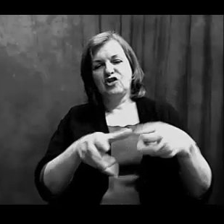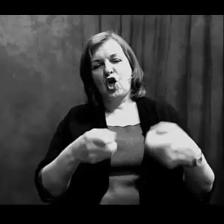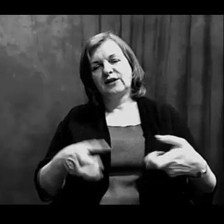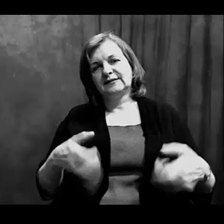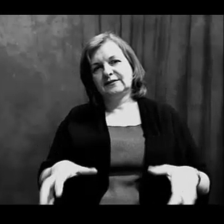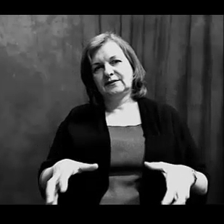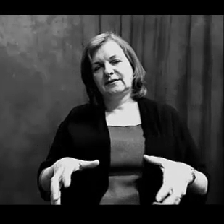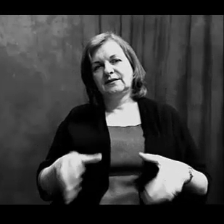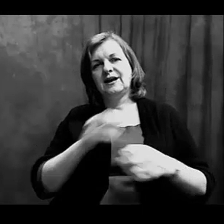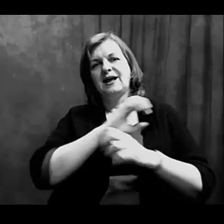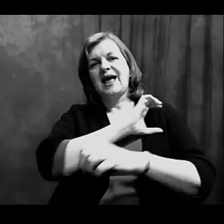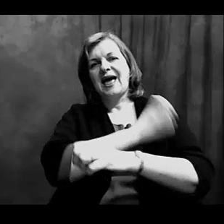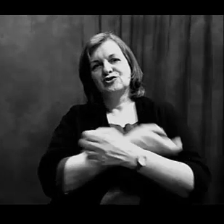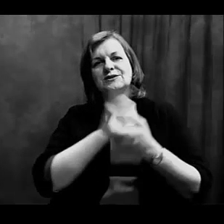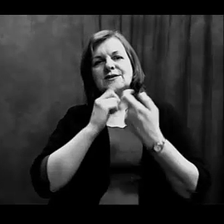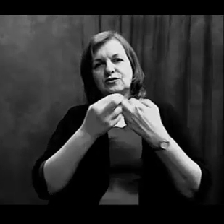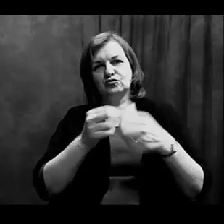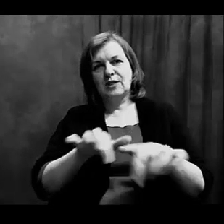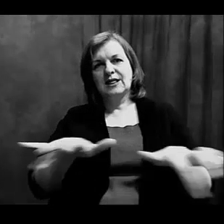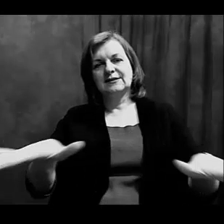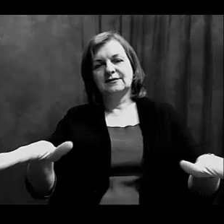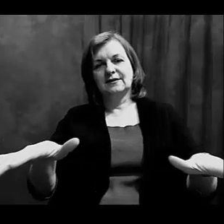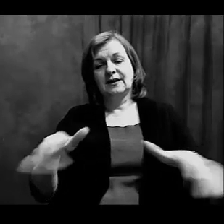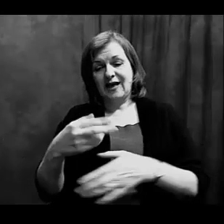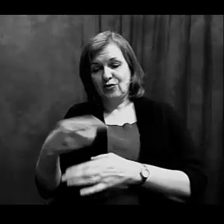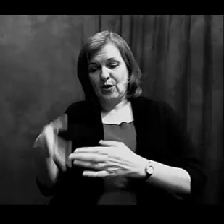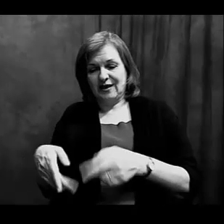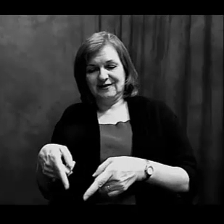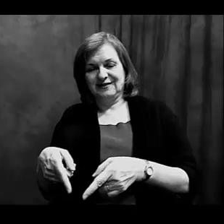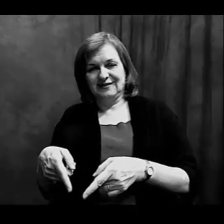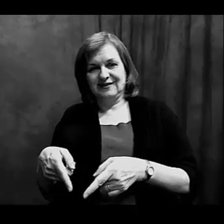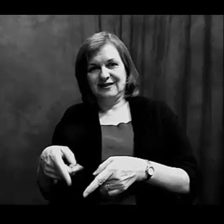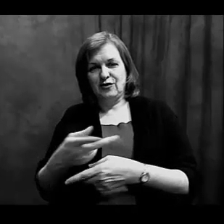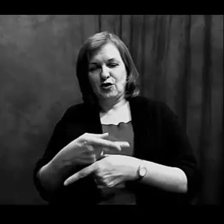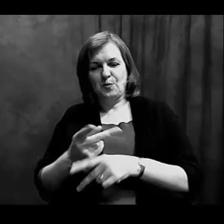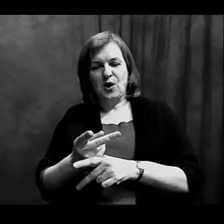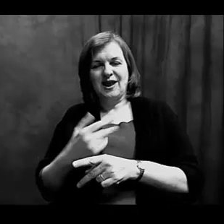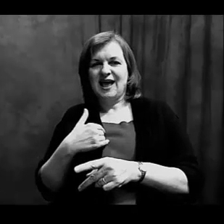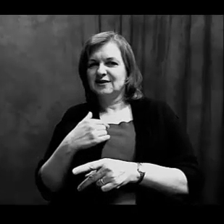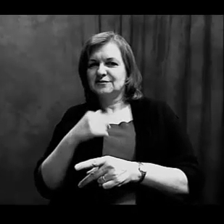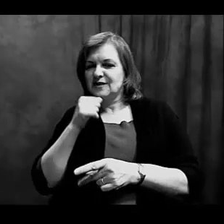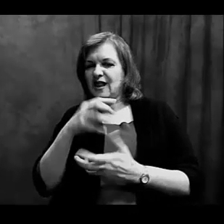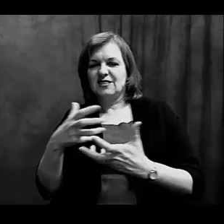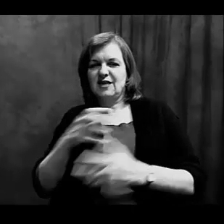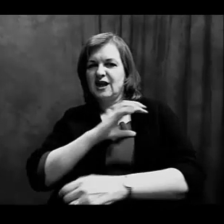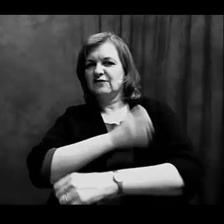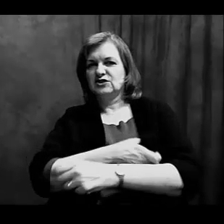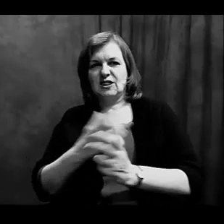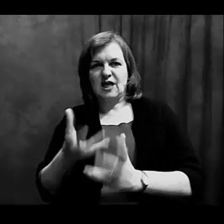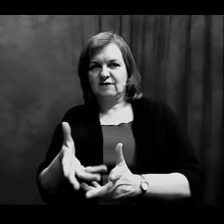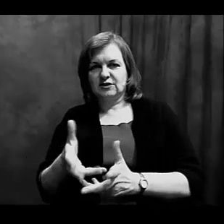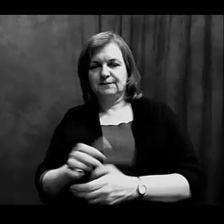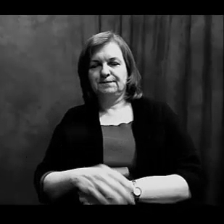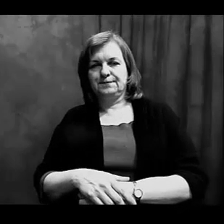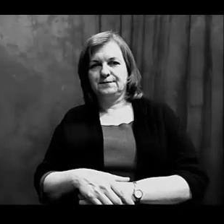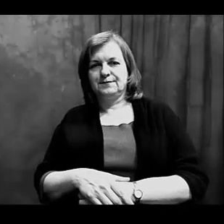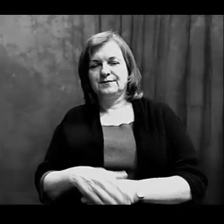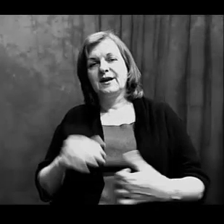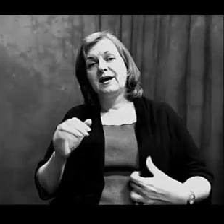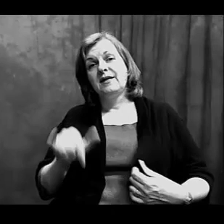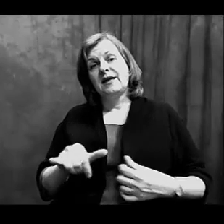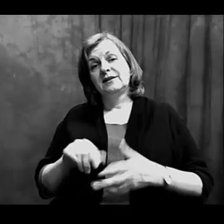that energy, the energy is released, and in the end, you end up with a product that has very, very little energy associated with